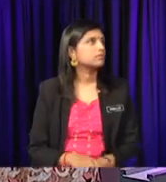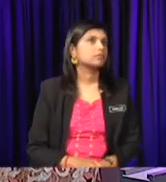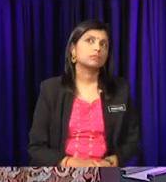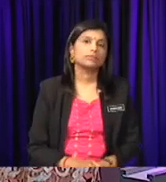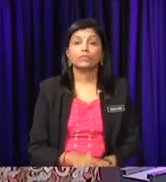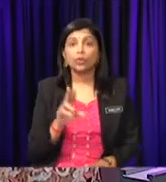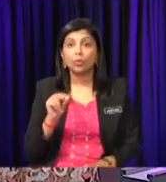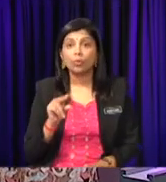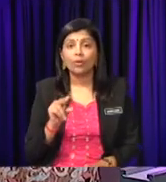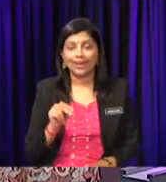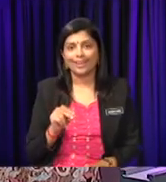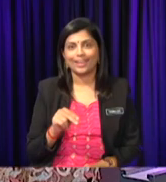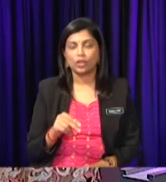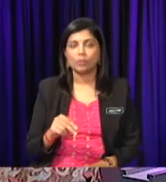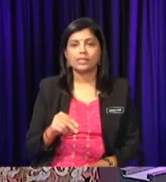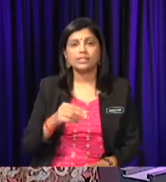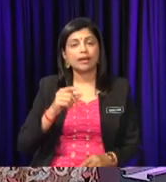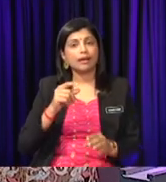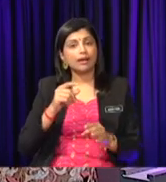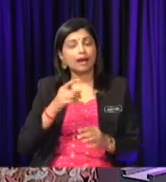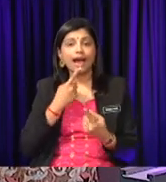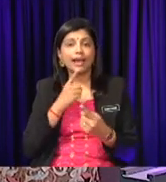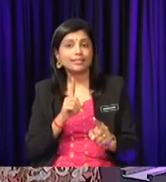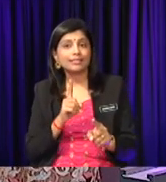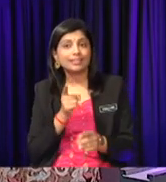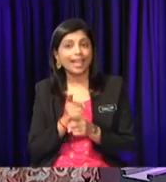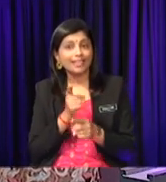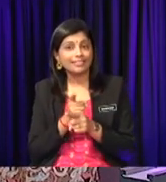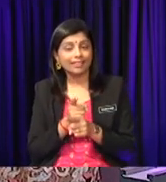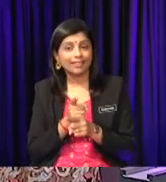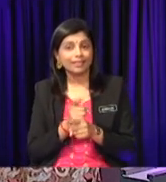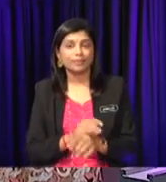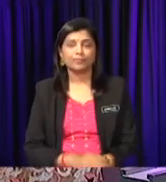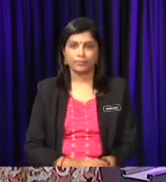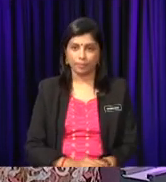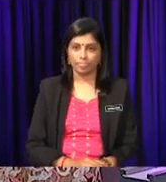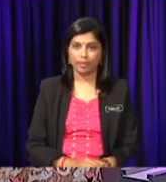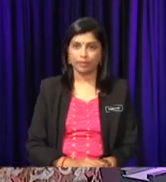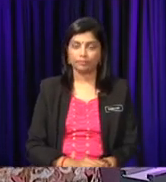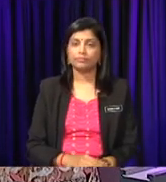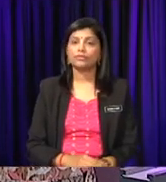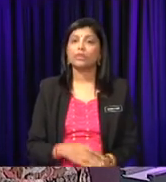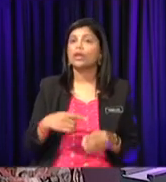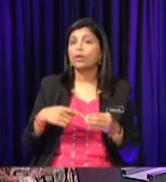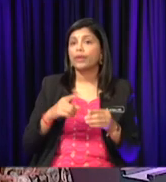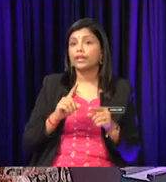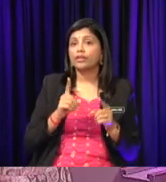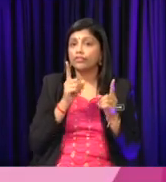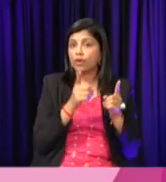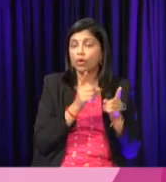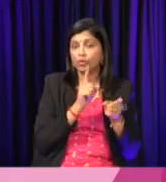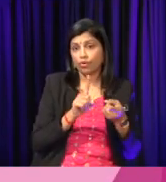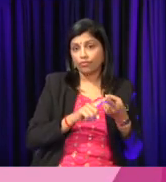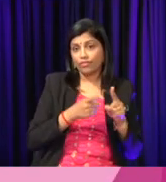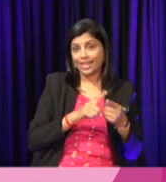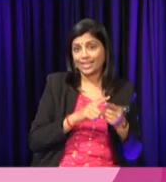with candidate A, you will start first, and candidate B listens. And you can even use your friend's cues or responses when